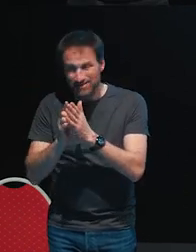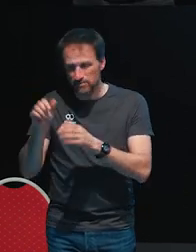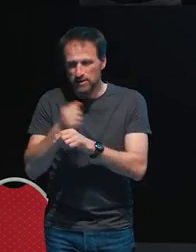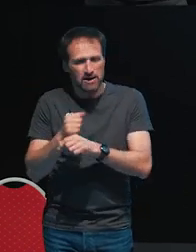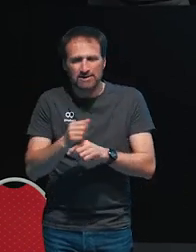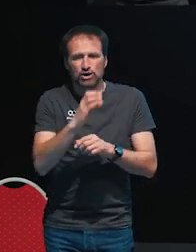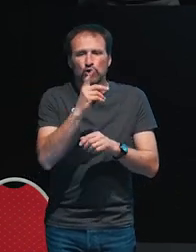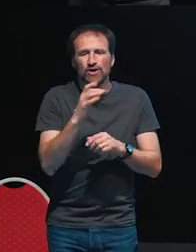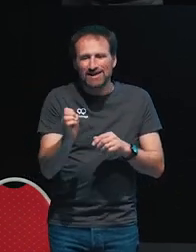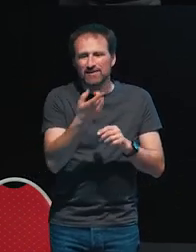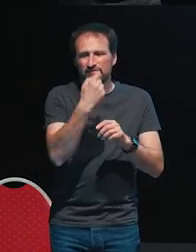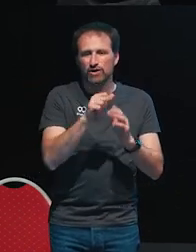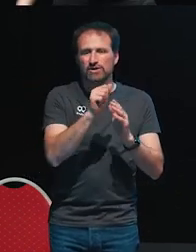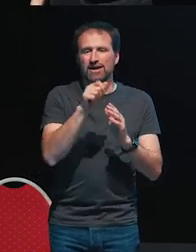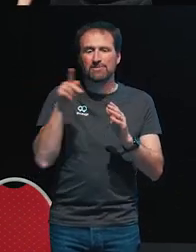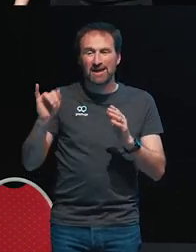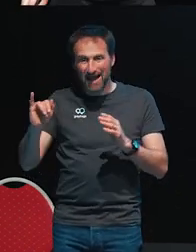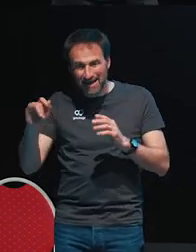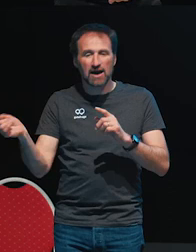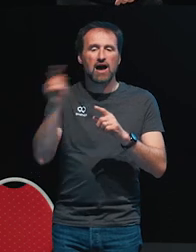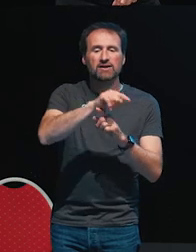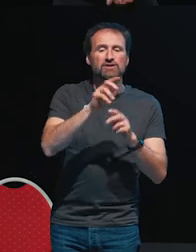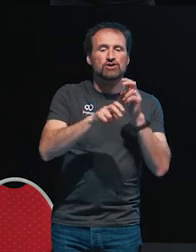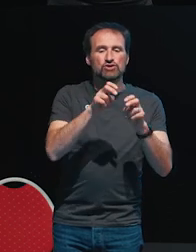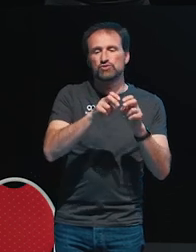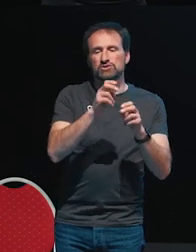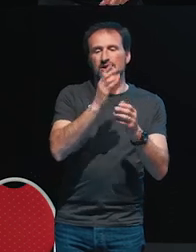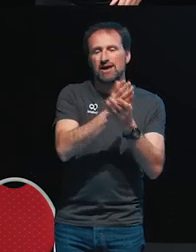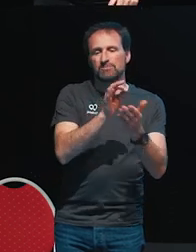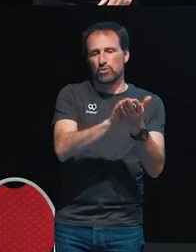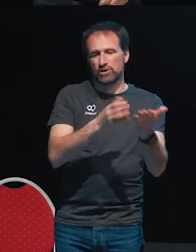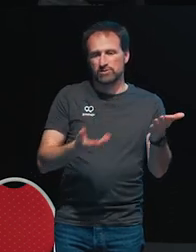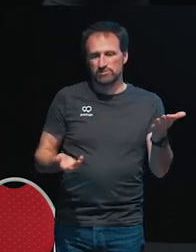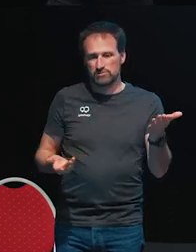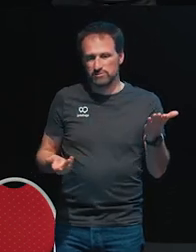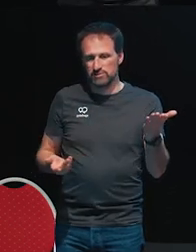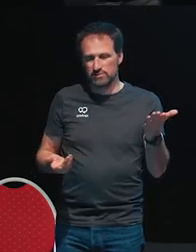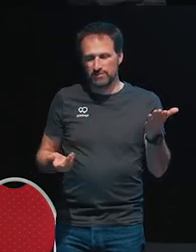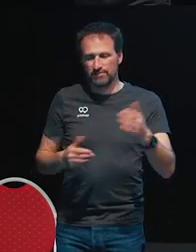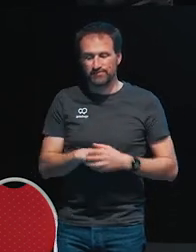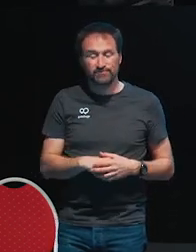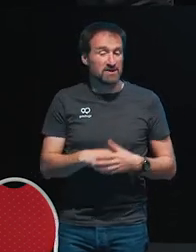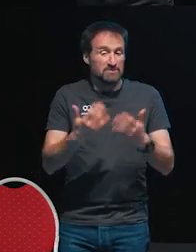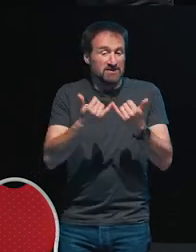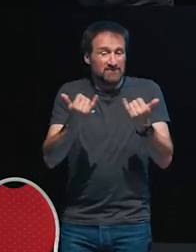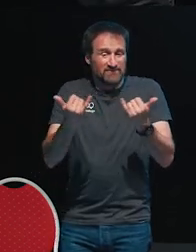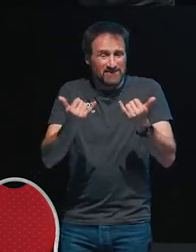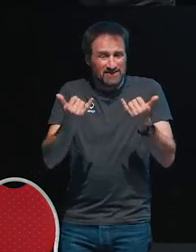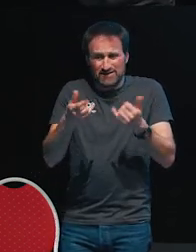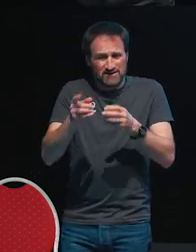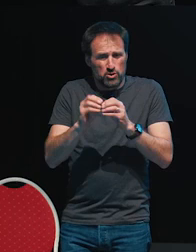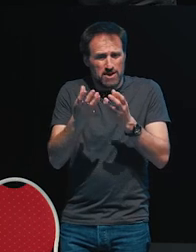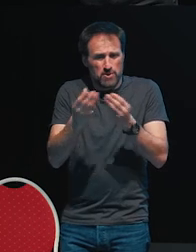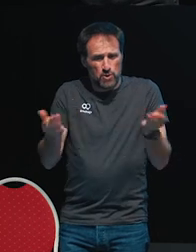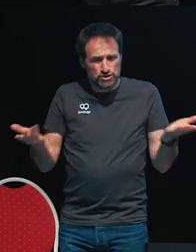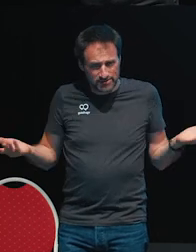API to the user endpoint, for example, which can become a problem. So what's the solution?